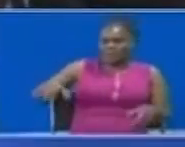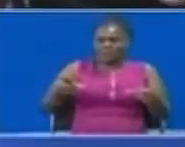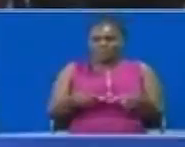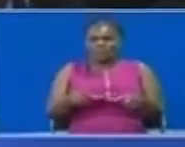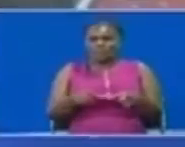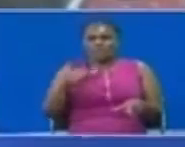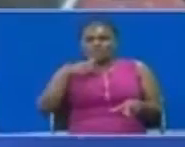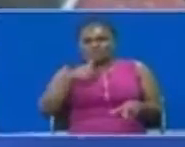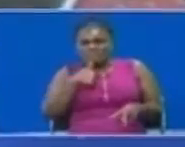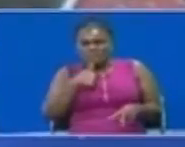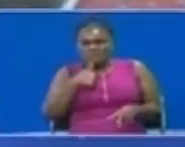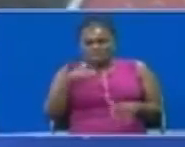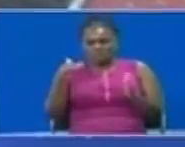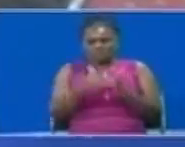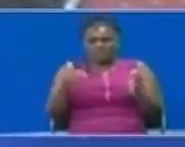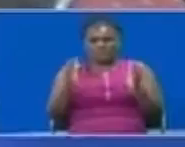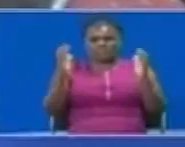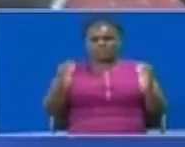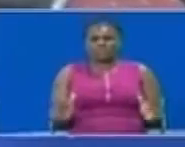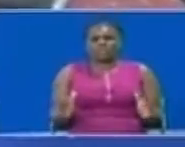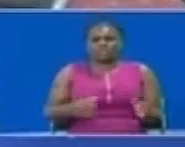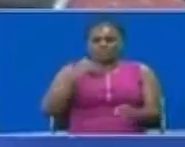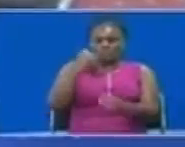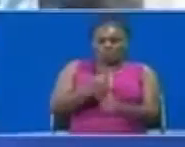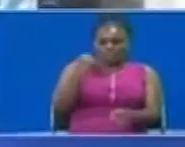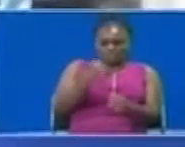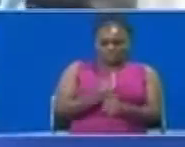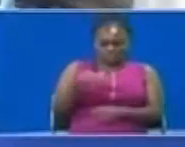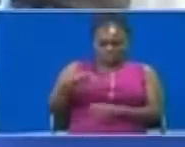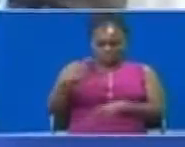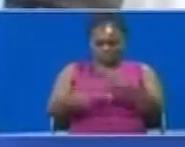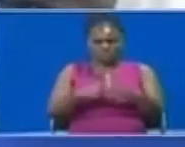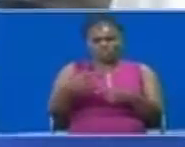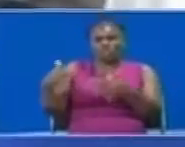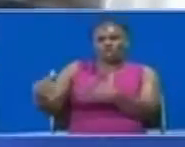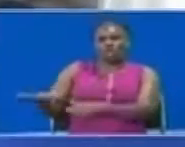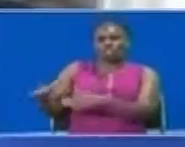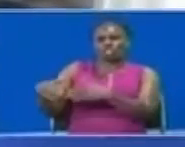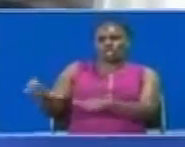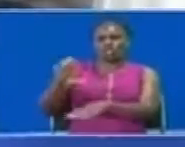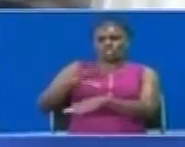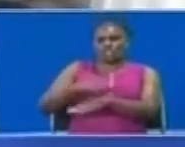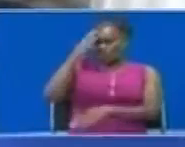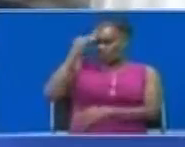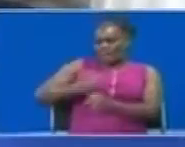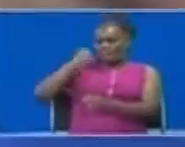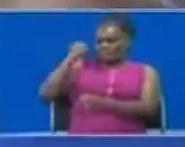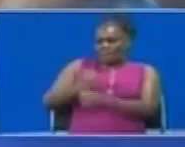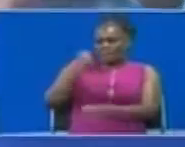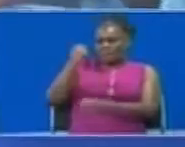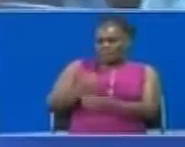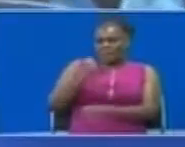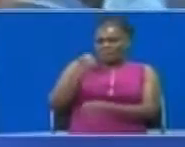licenses would be a major impediment to their operations as they continue to incur losses by virtue of operating